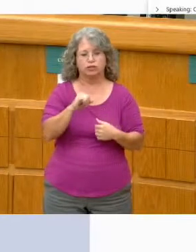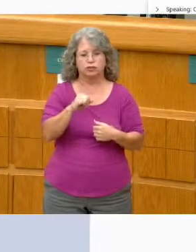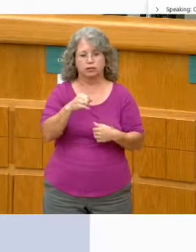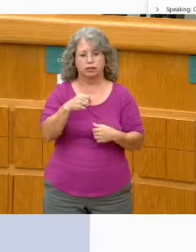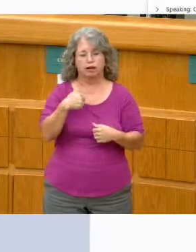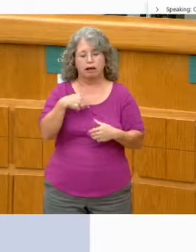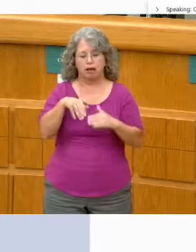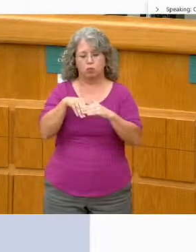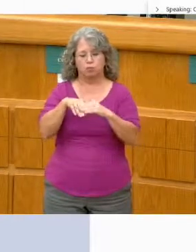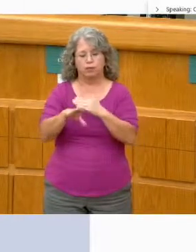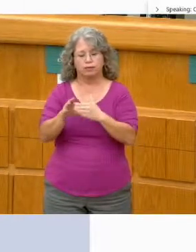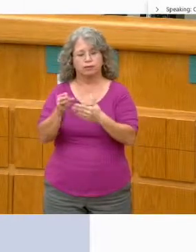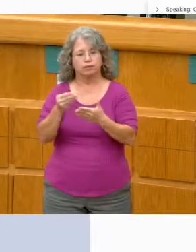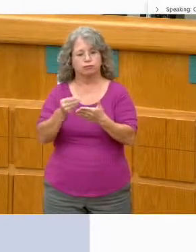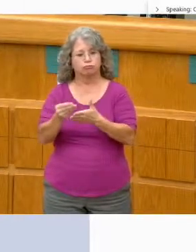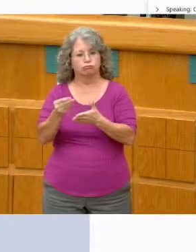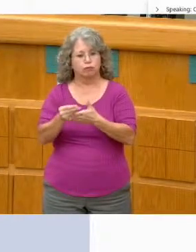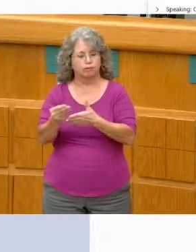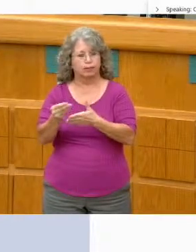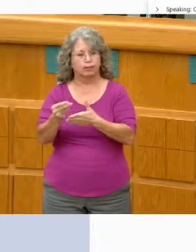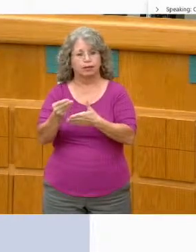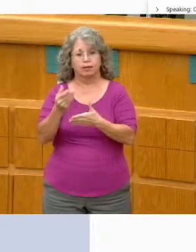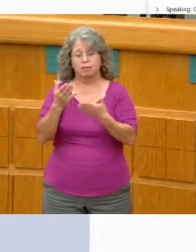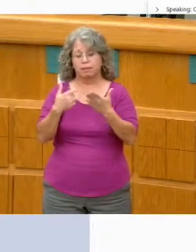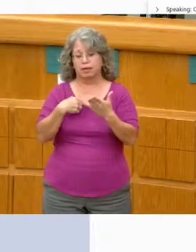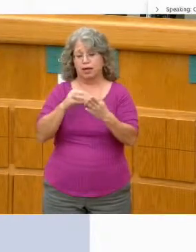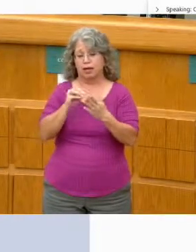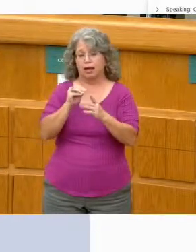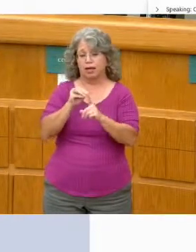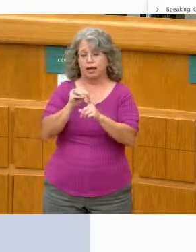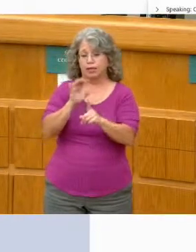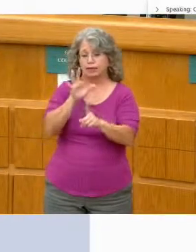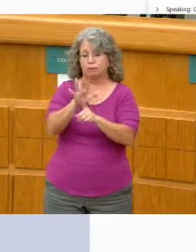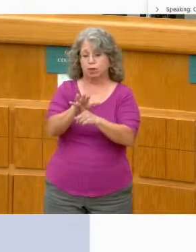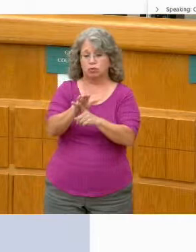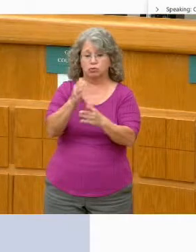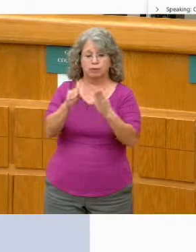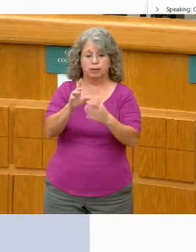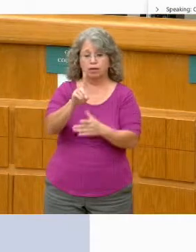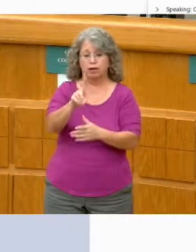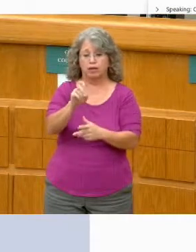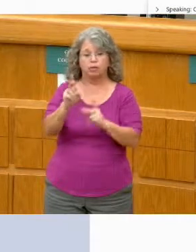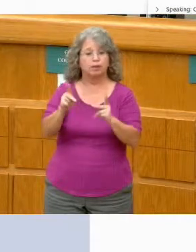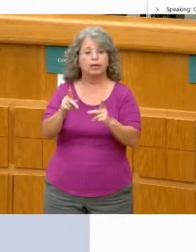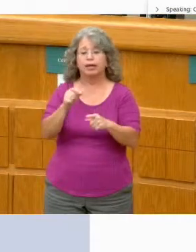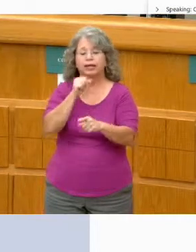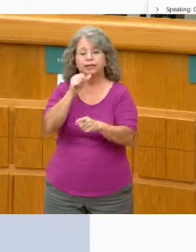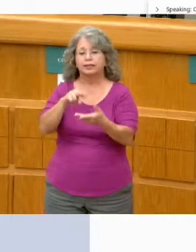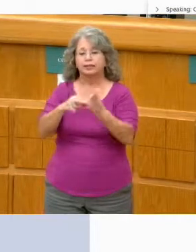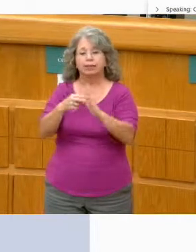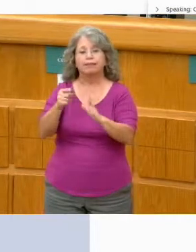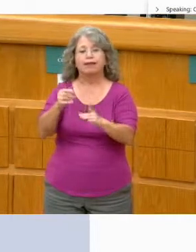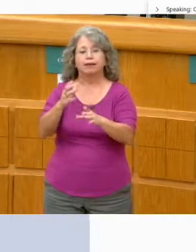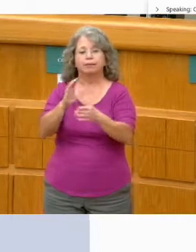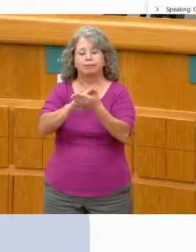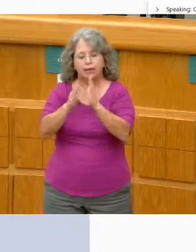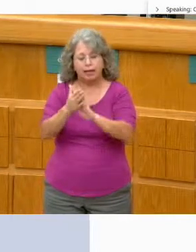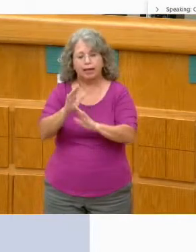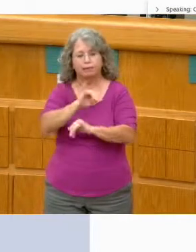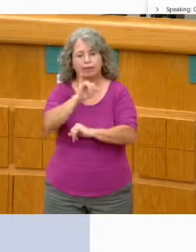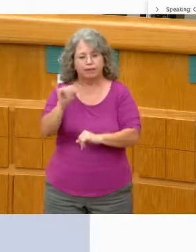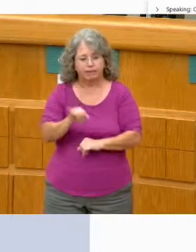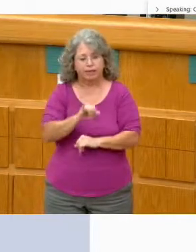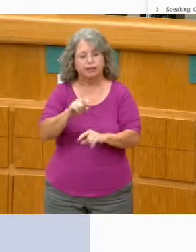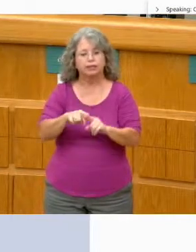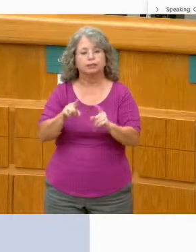infectious. If I went inside and went shopping, I probably would have exposed at least 100 people on each of those trips. It doesn't mean they would have